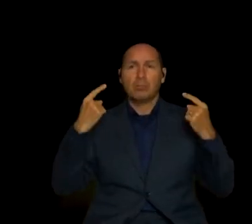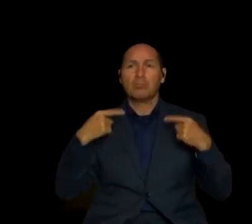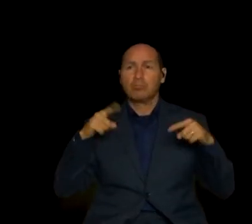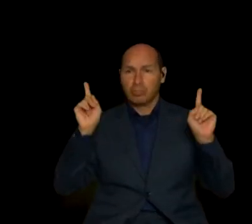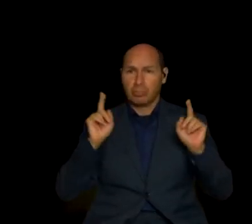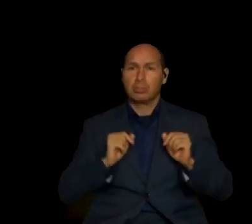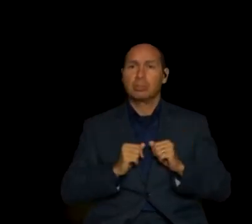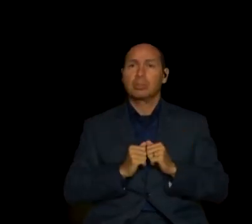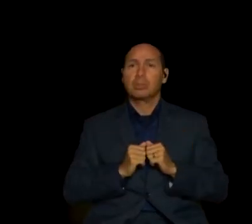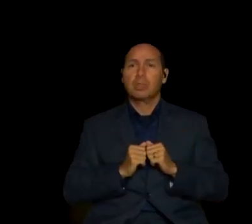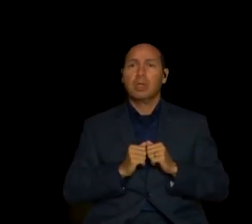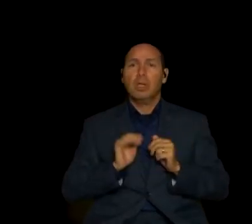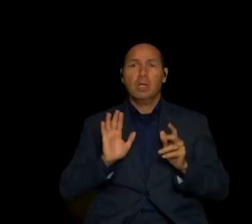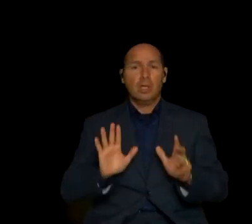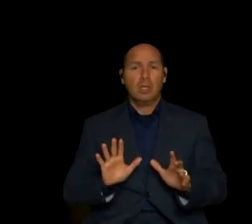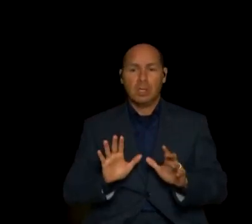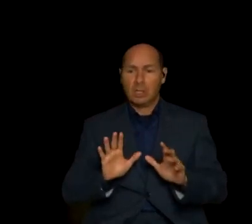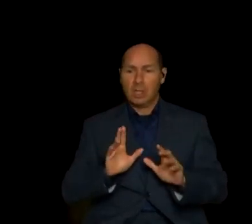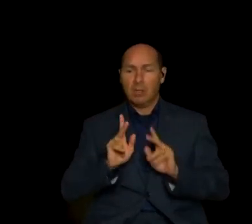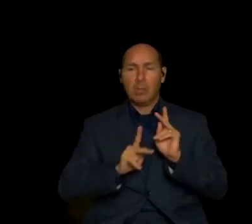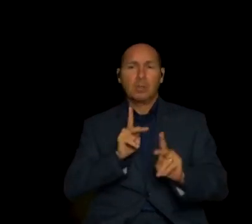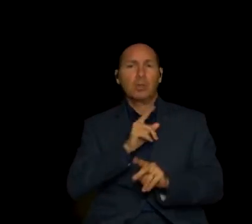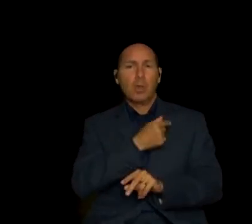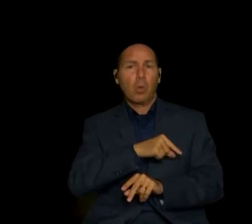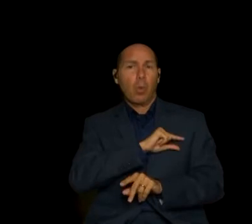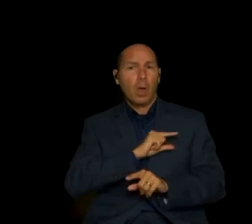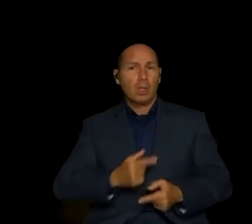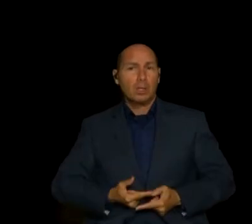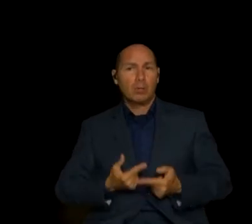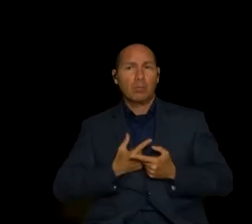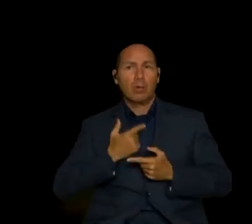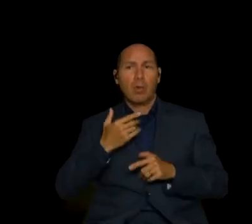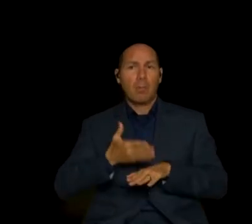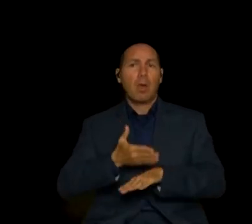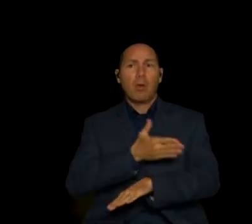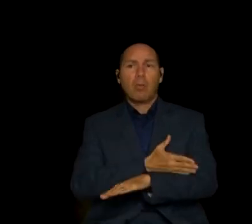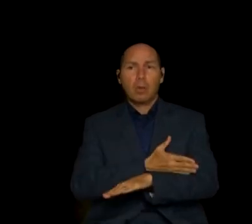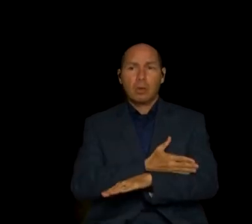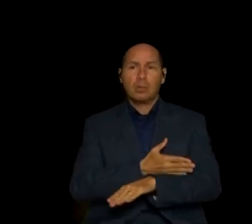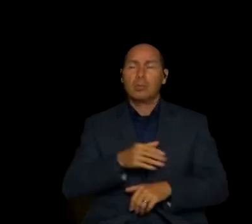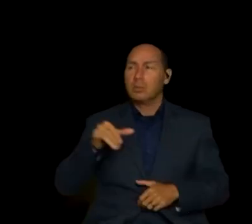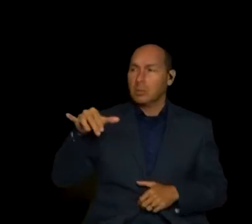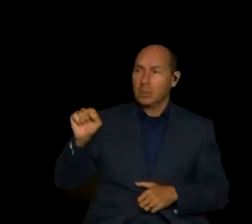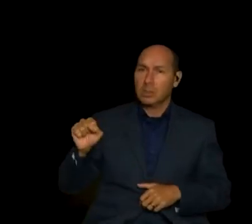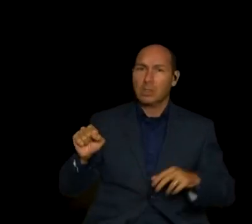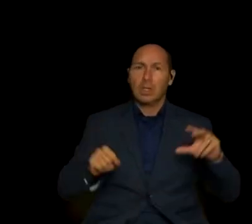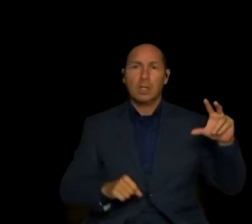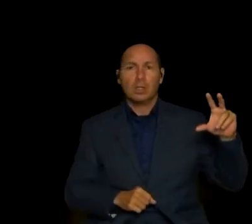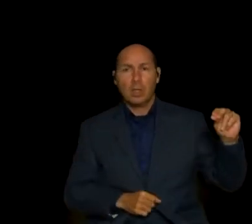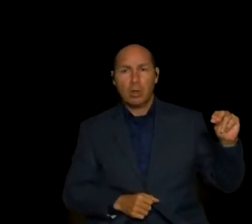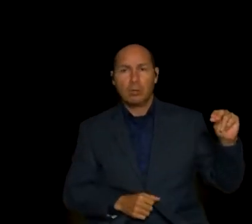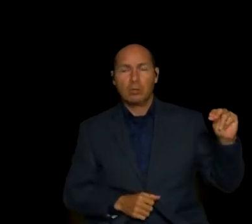quality of life of everybody here in Puerto Rico. So yes and no. It certainly has